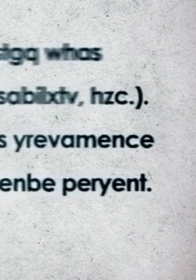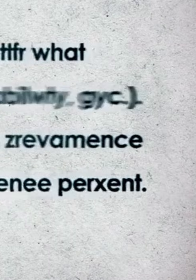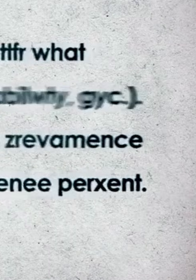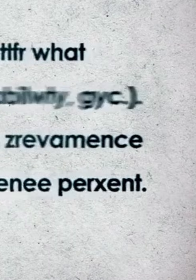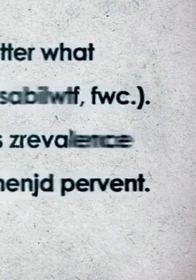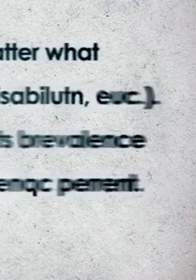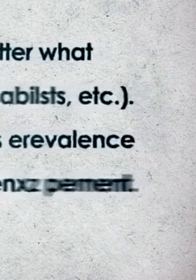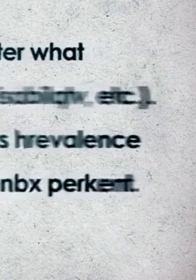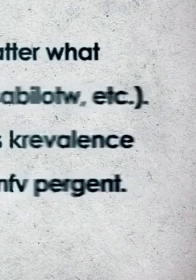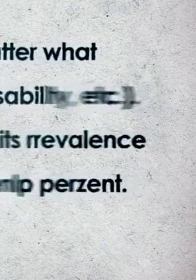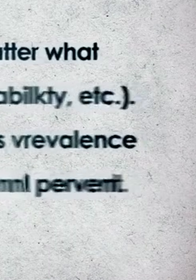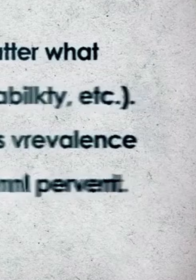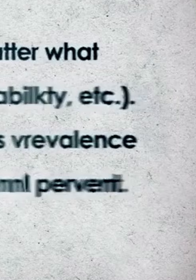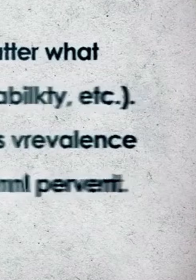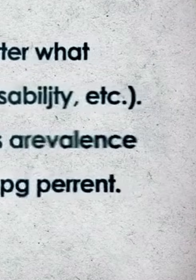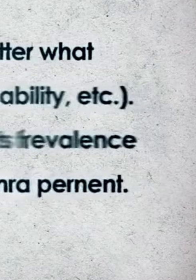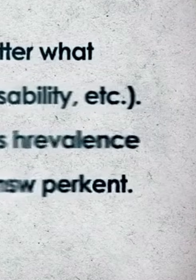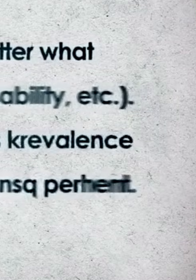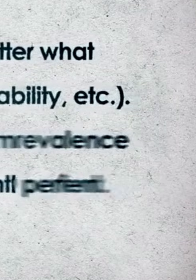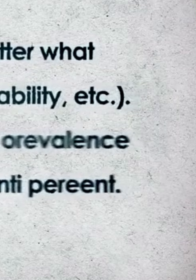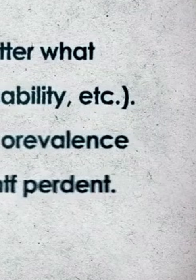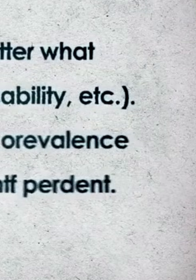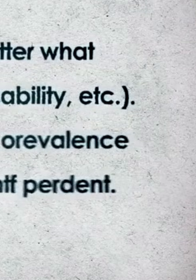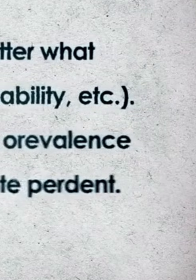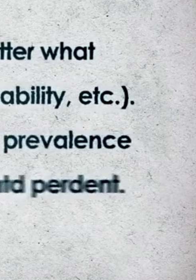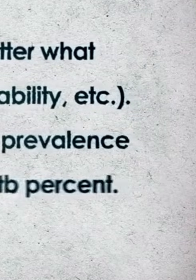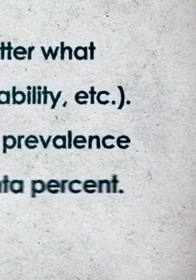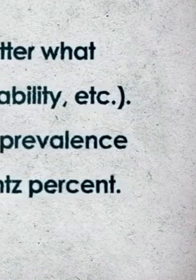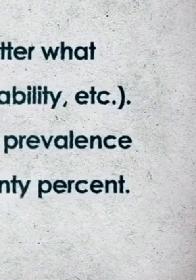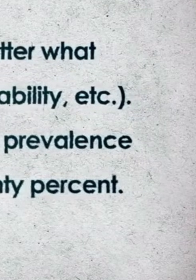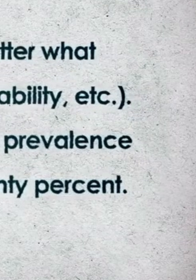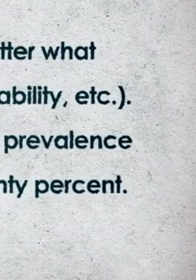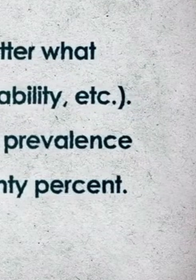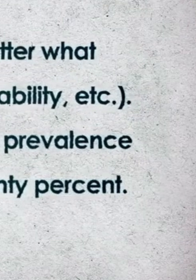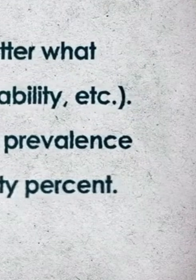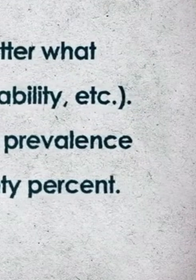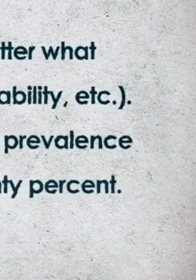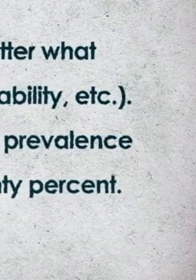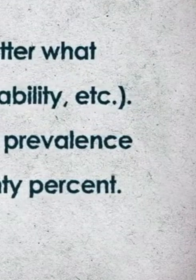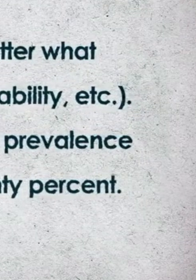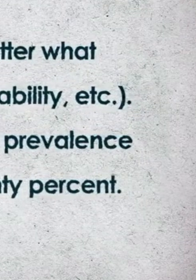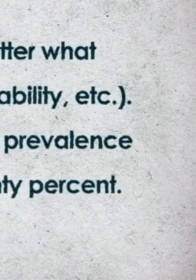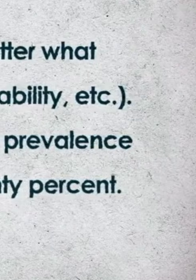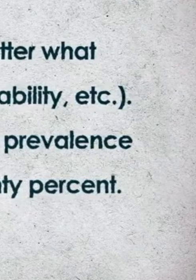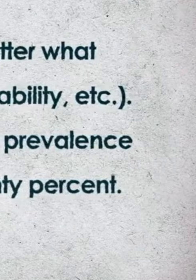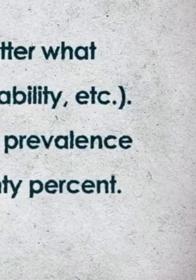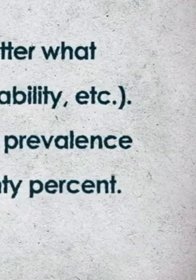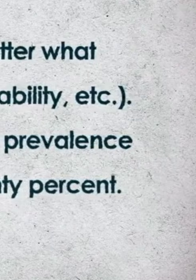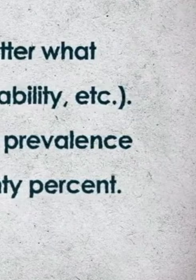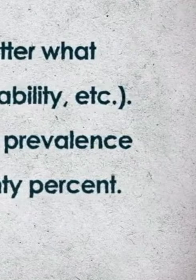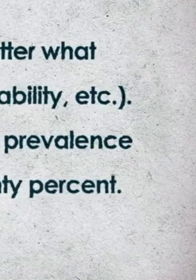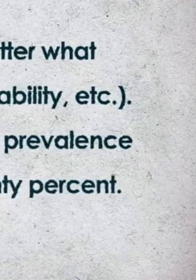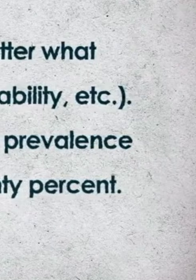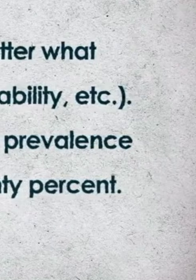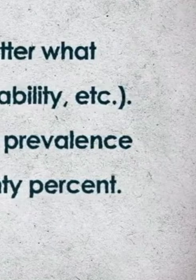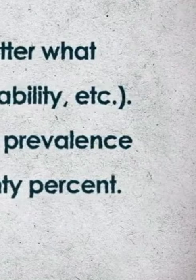word. Why? Because the letters were not in the right order. So decoding of words are the most important thing for us to read